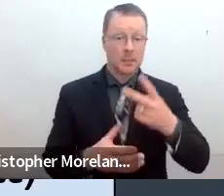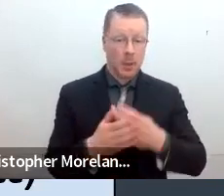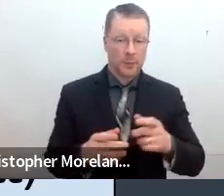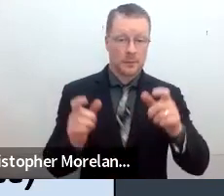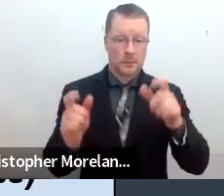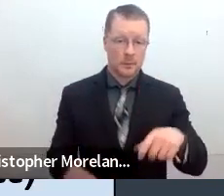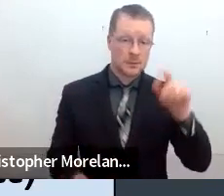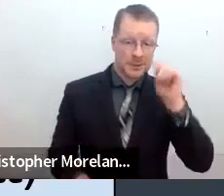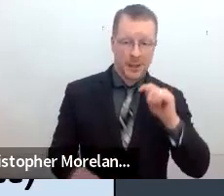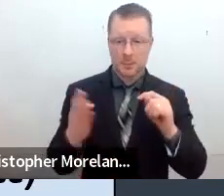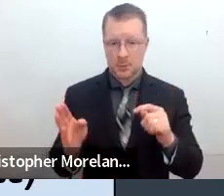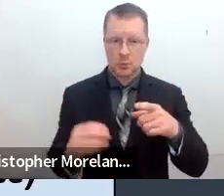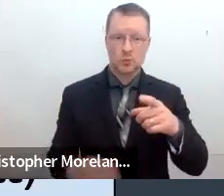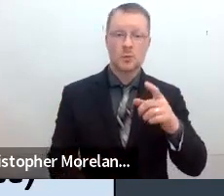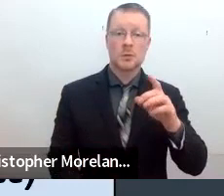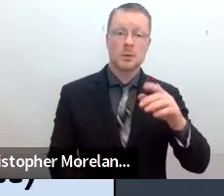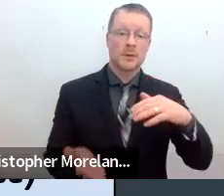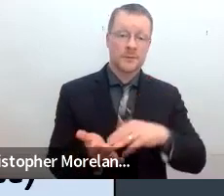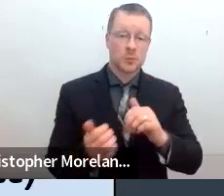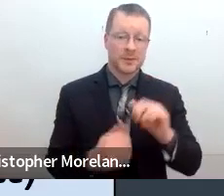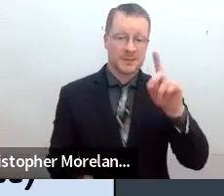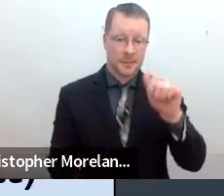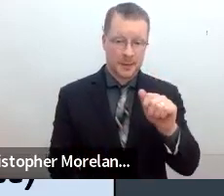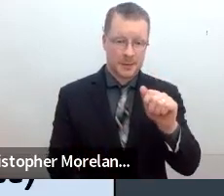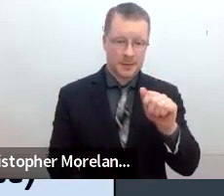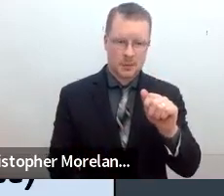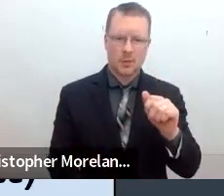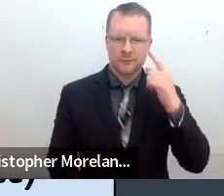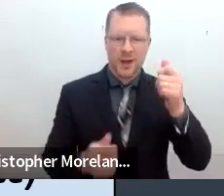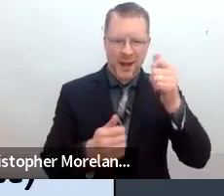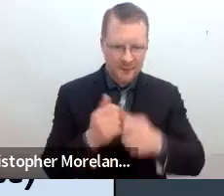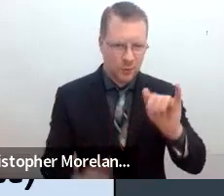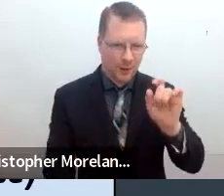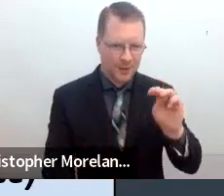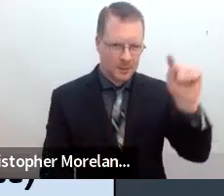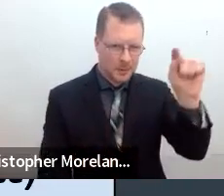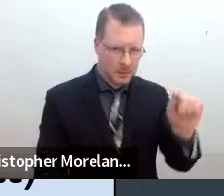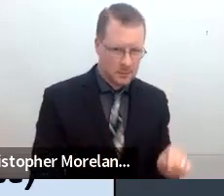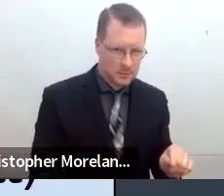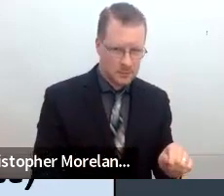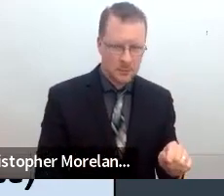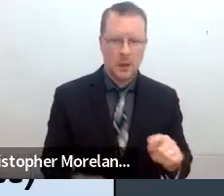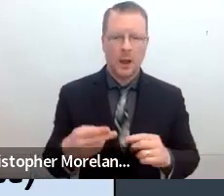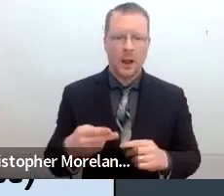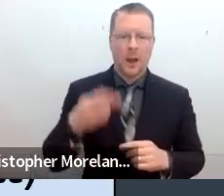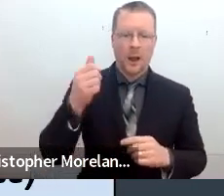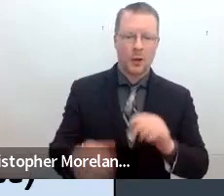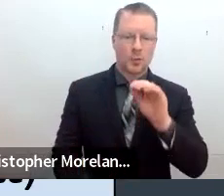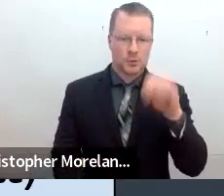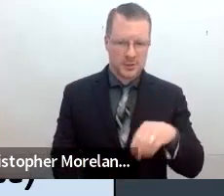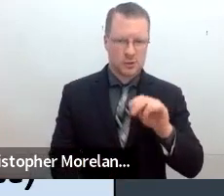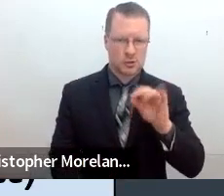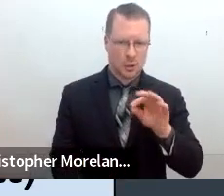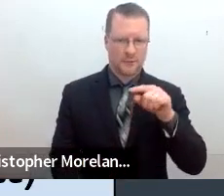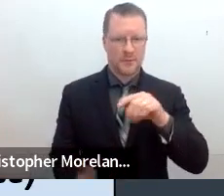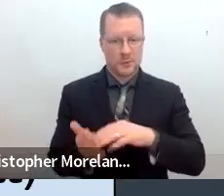First, if you would please note, in both the tan and the blue columns, physicians with disabilities for